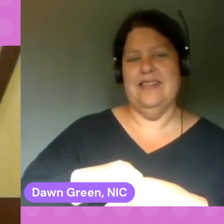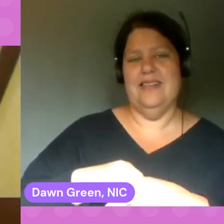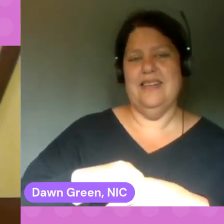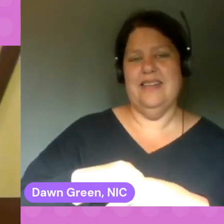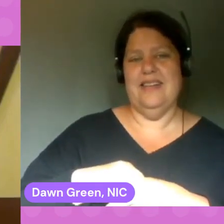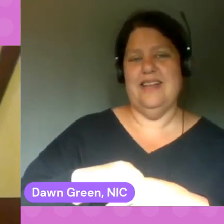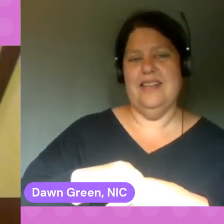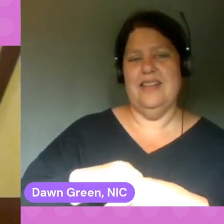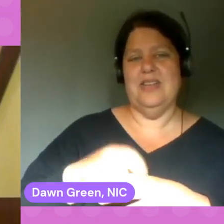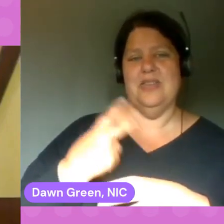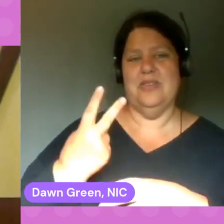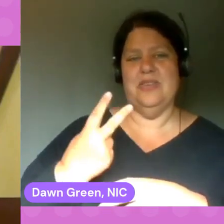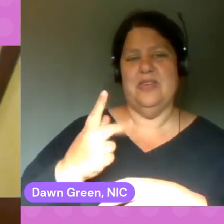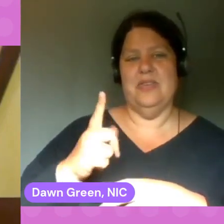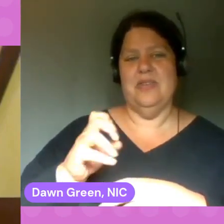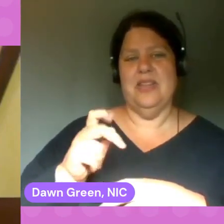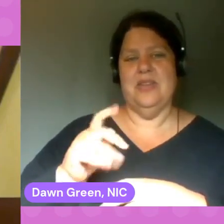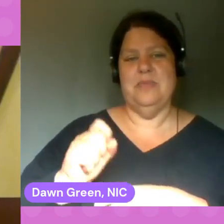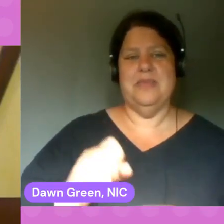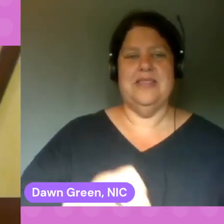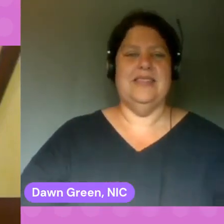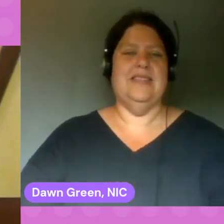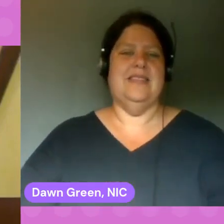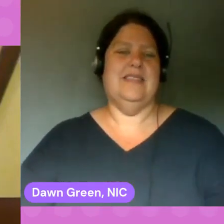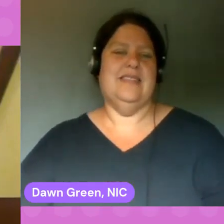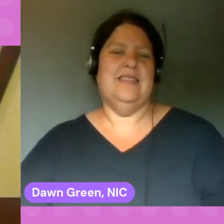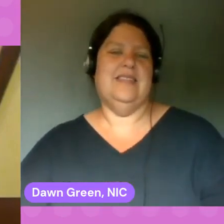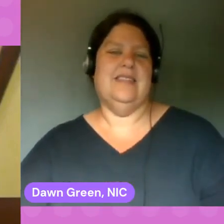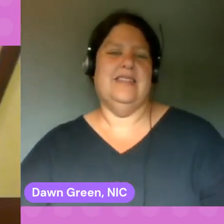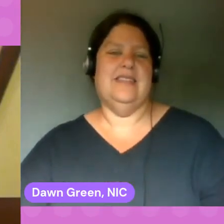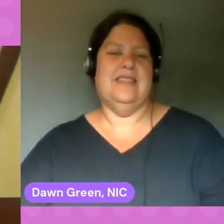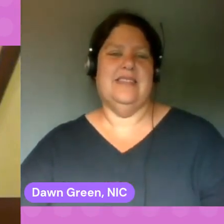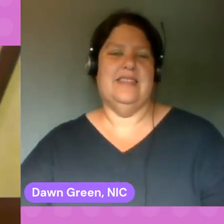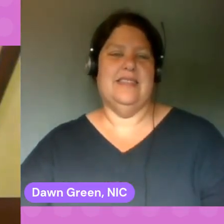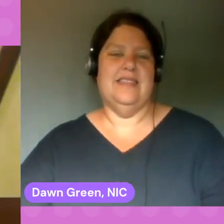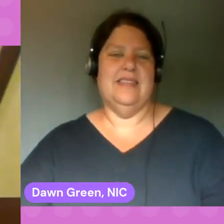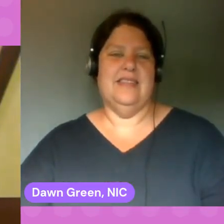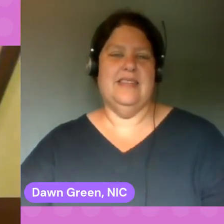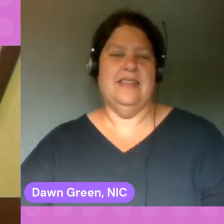like 2 loops. Oh, no, actually. So I put it like this.